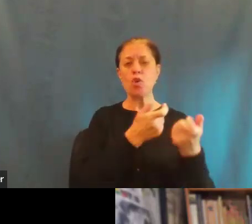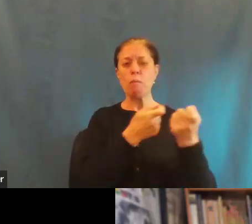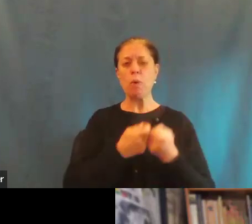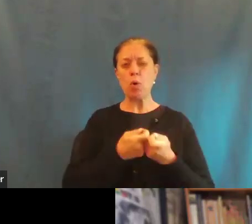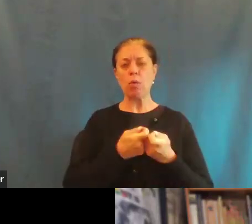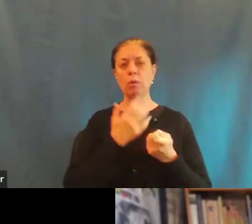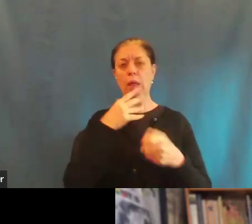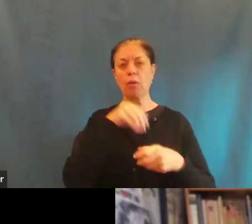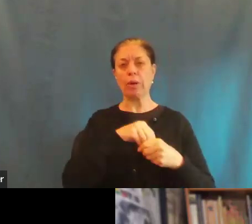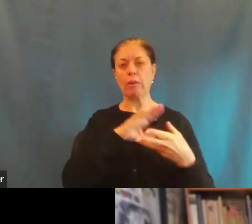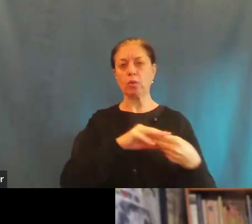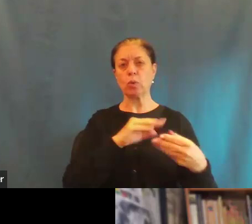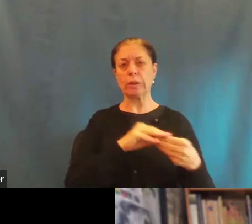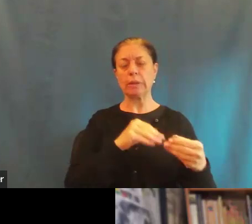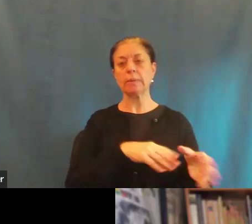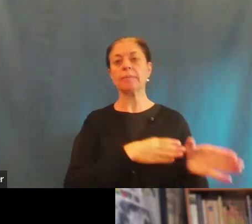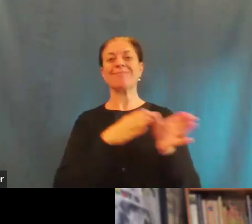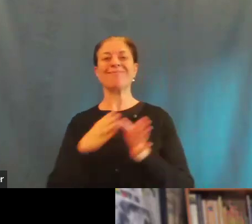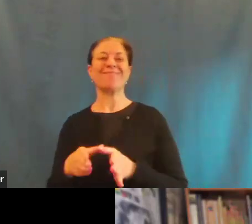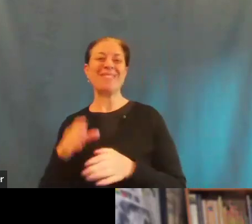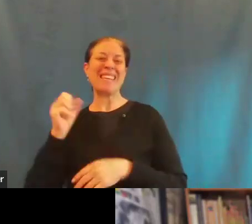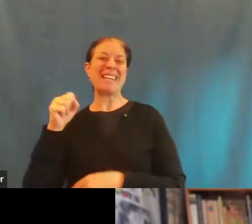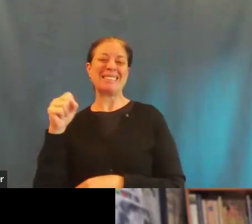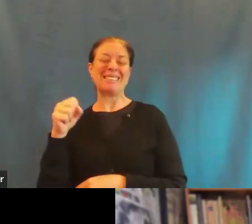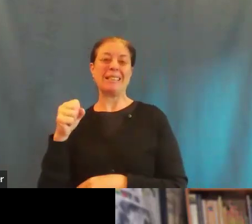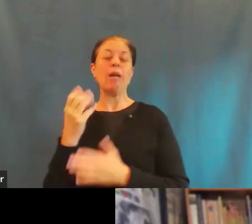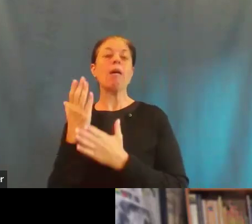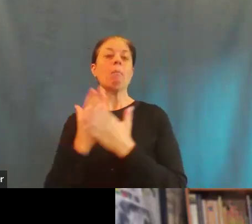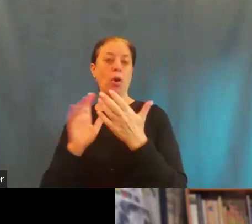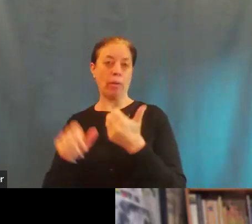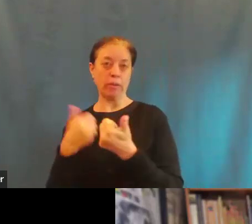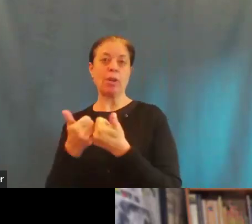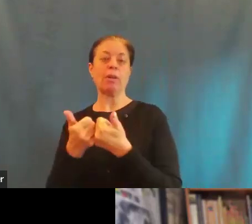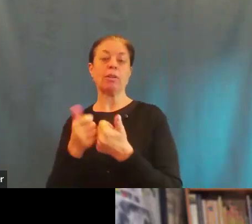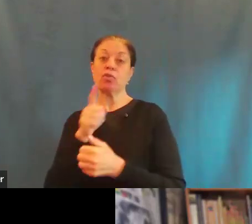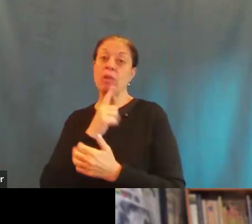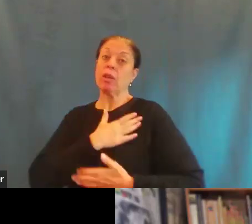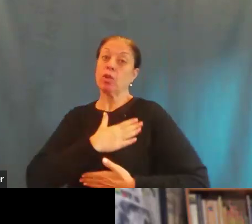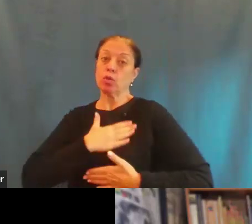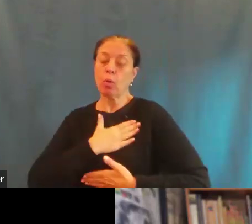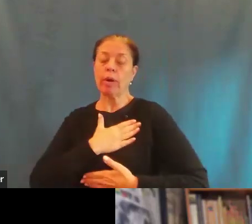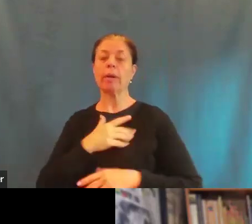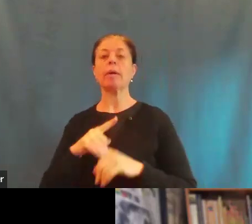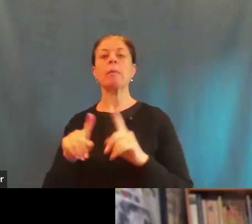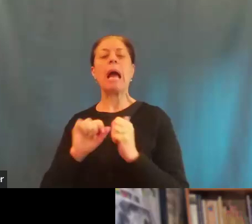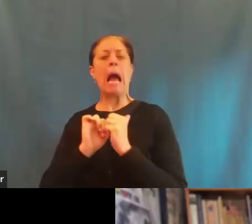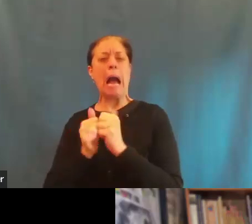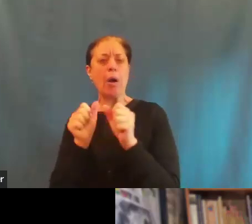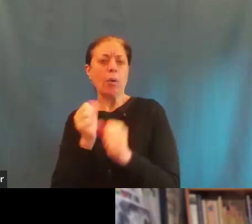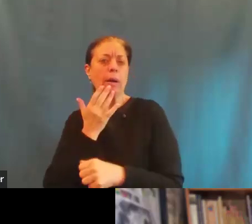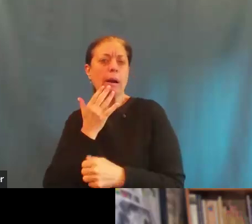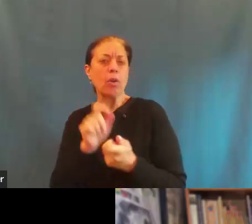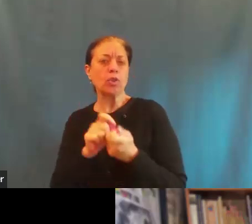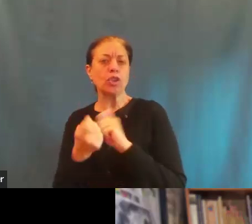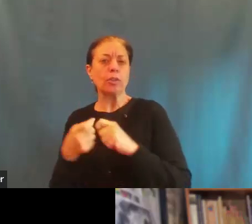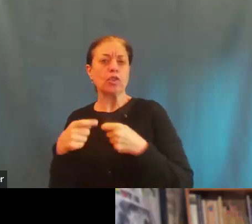into the storytelling? Yes. Part of the challenge that I really enjoyed was how the color could change during